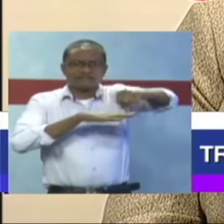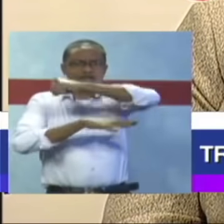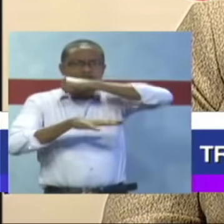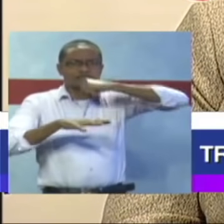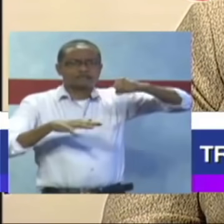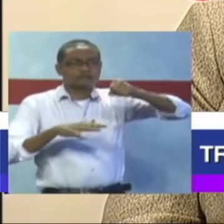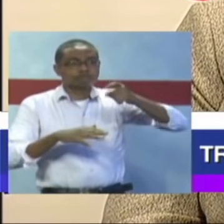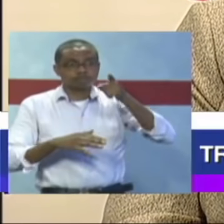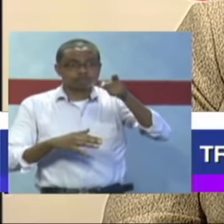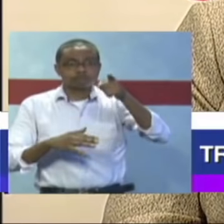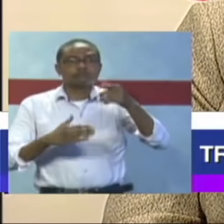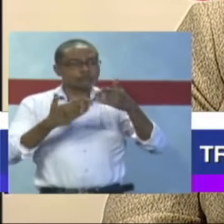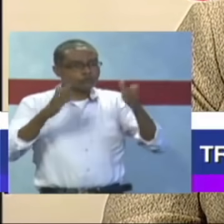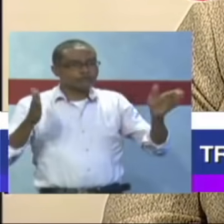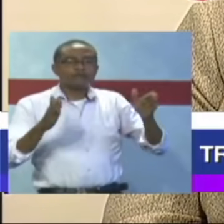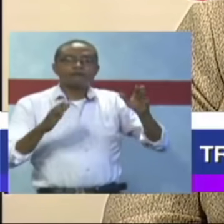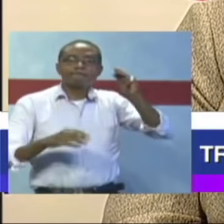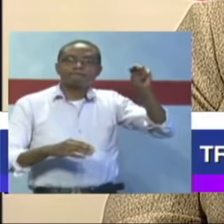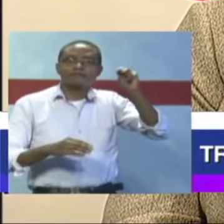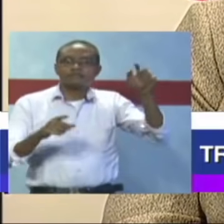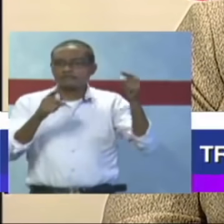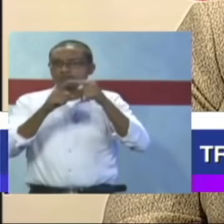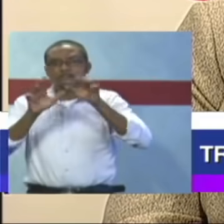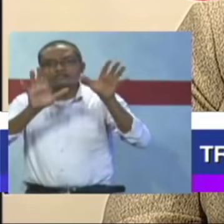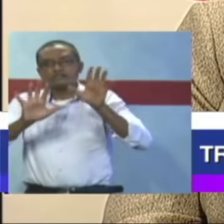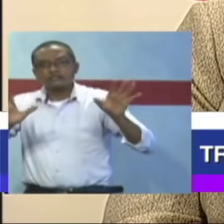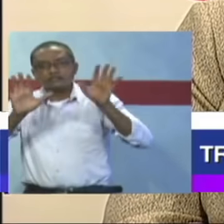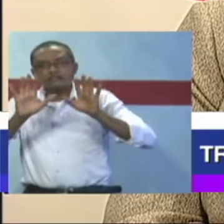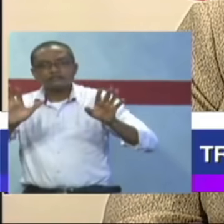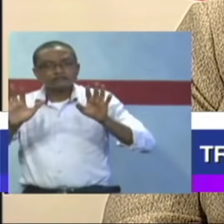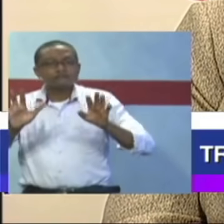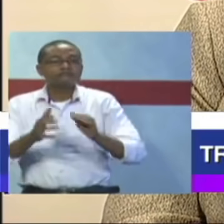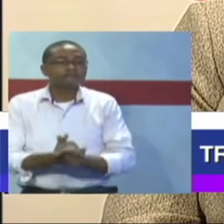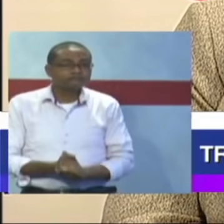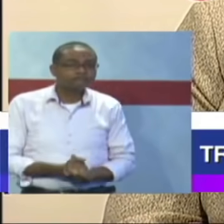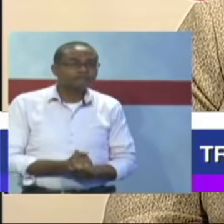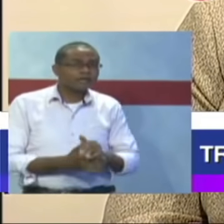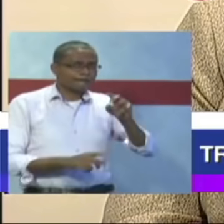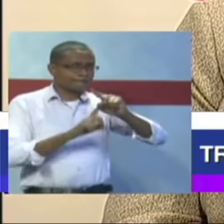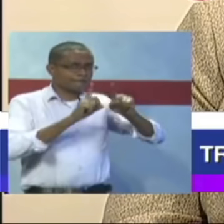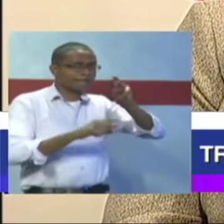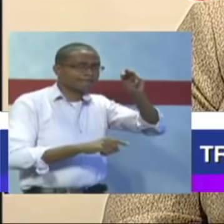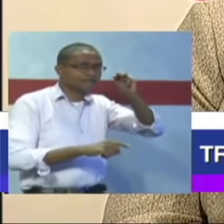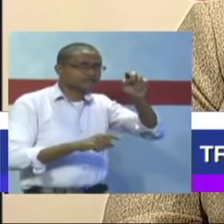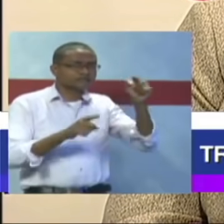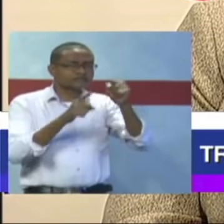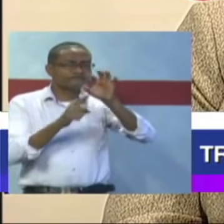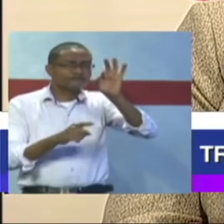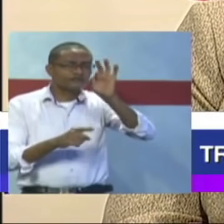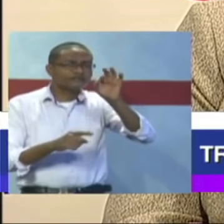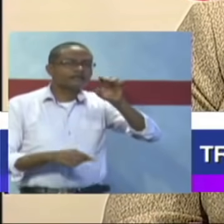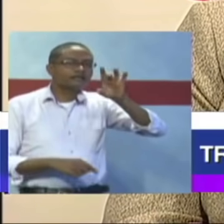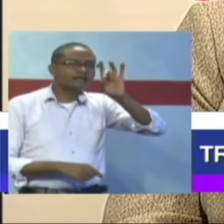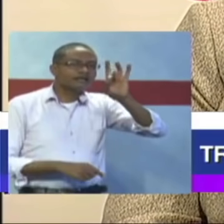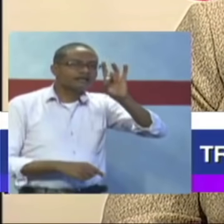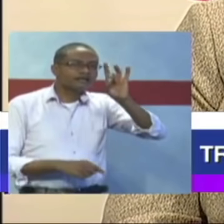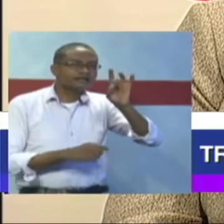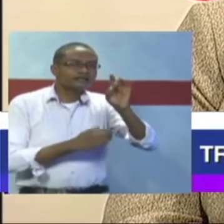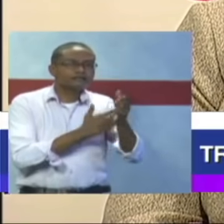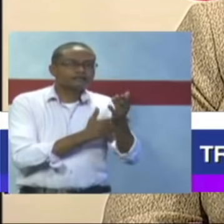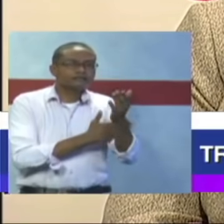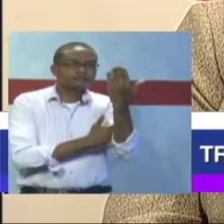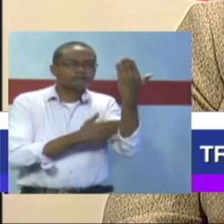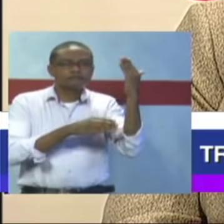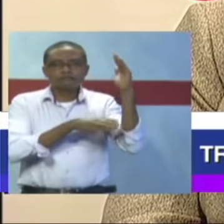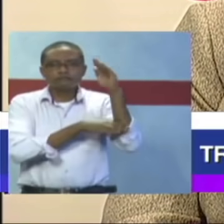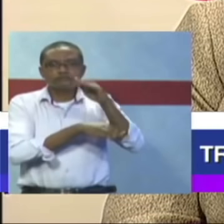we are open from Monday to Sunday. So Monday to Friday, The opening hours are 8 a.m. to 3 p.m.